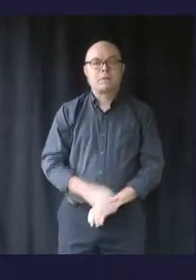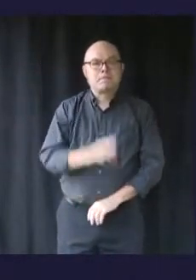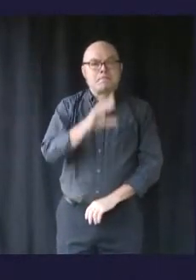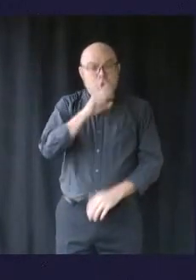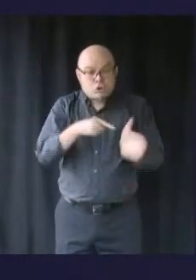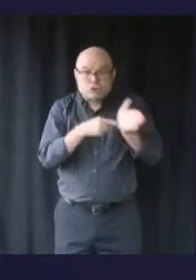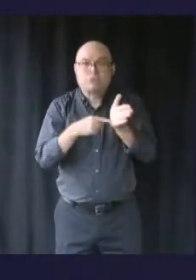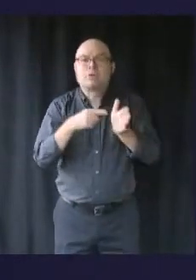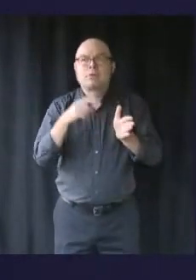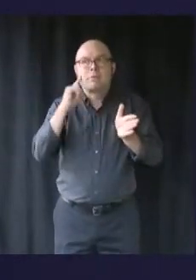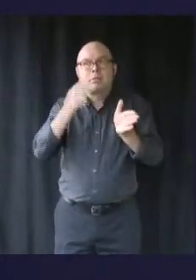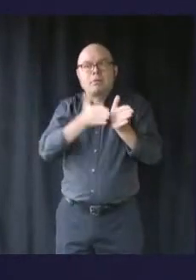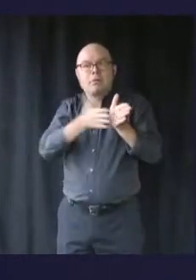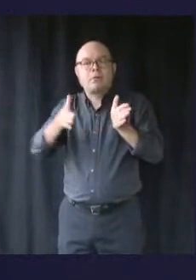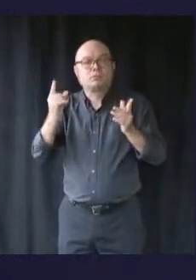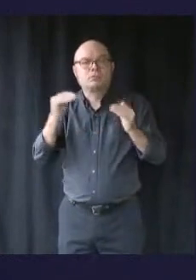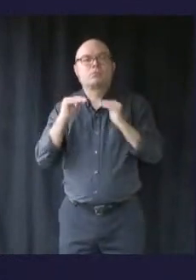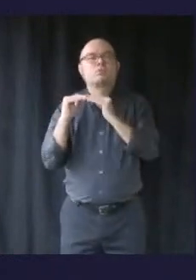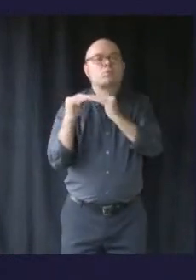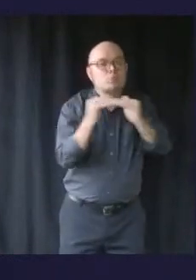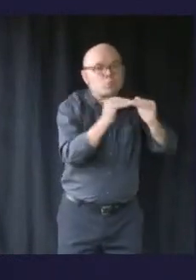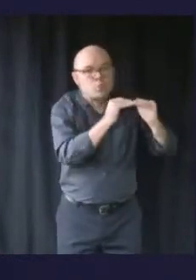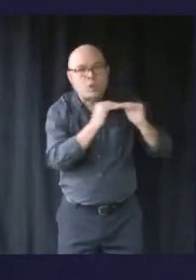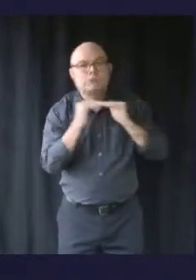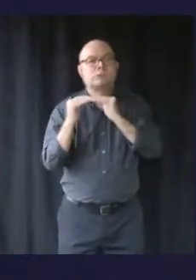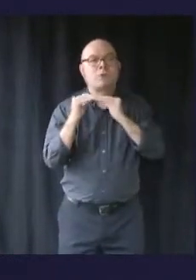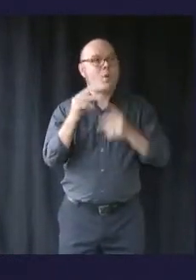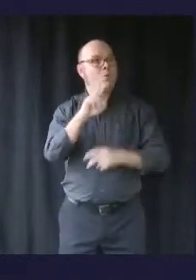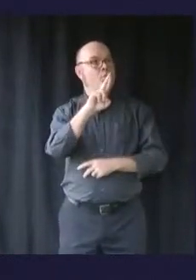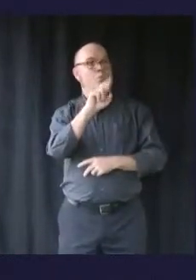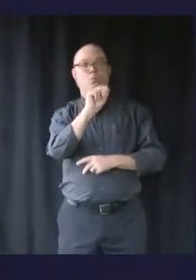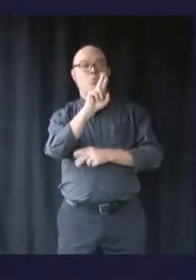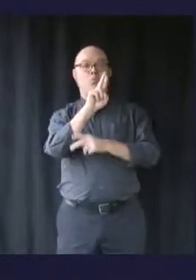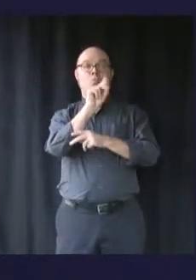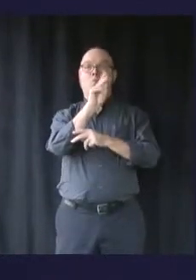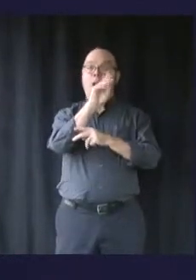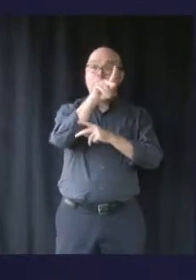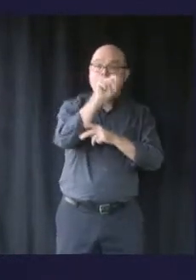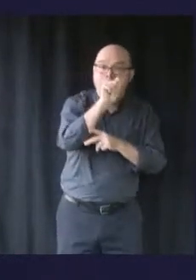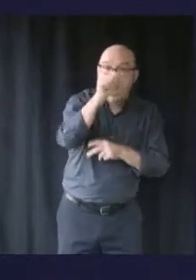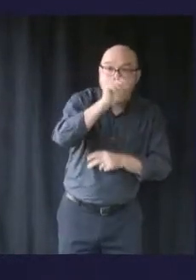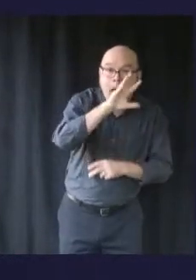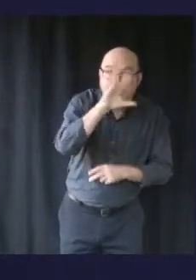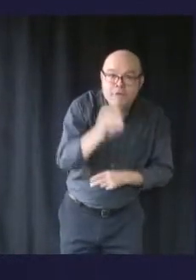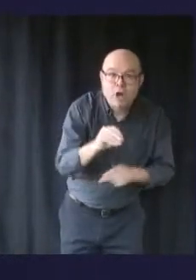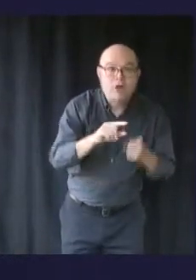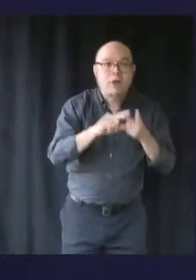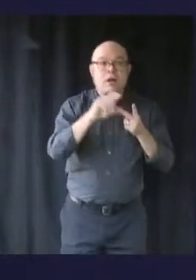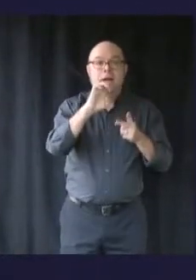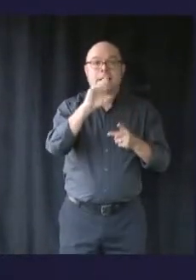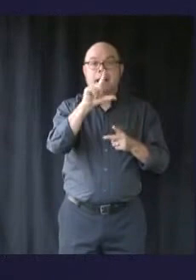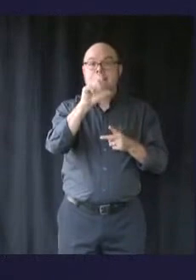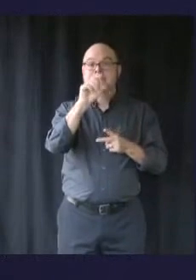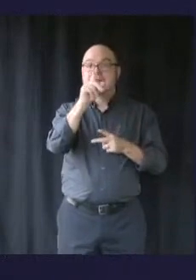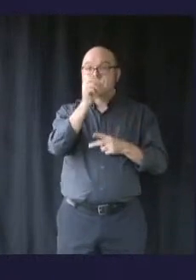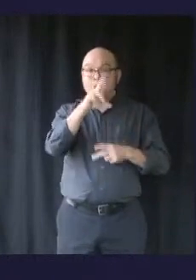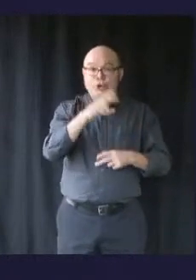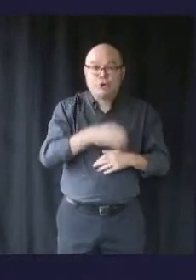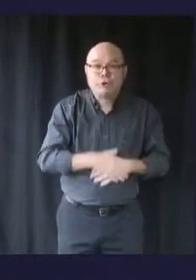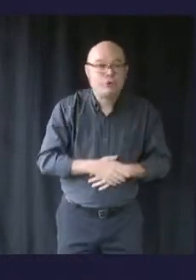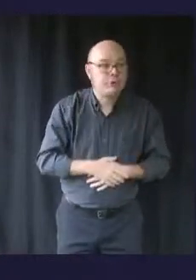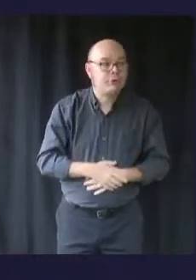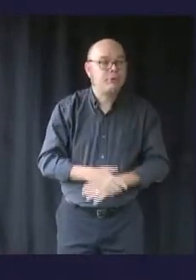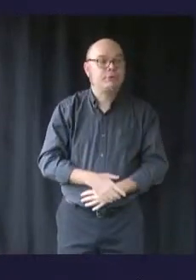Rwanda, in the former Yugoslavia. We see it in the values championed